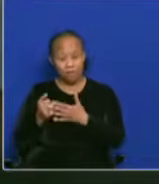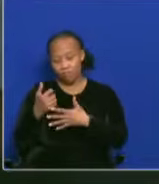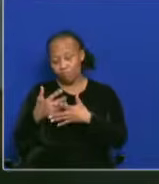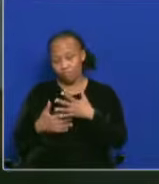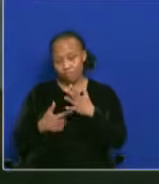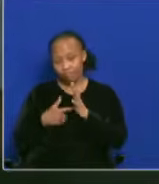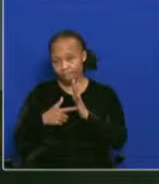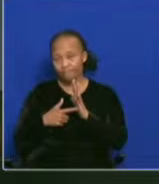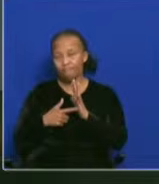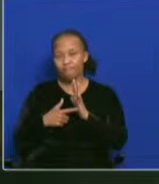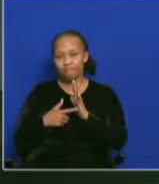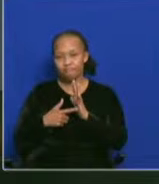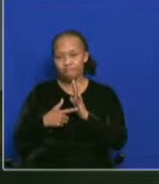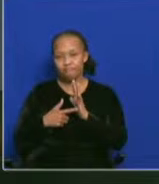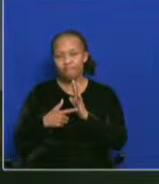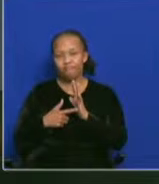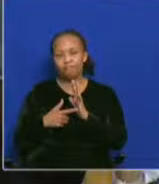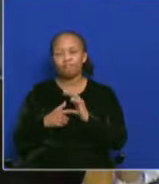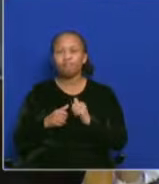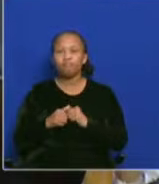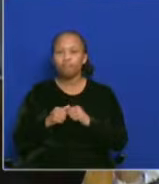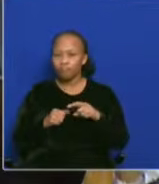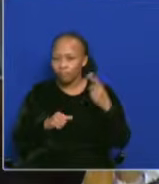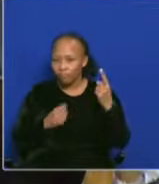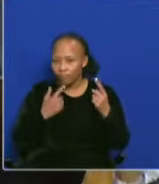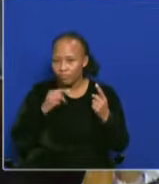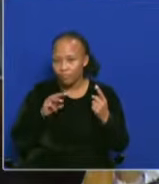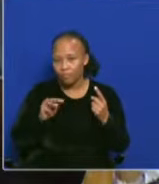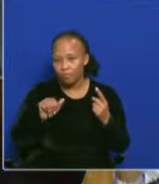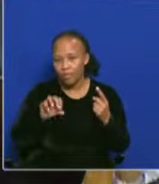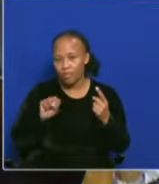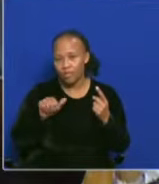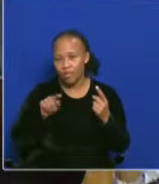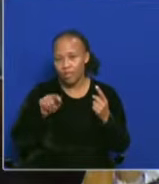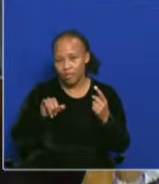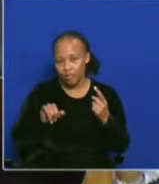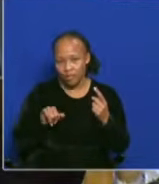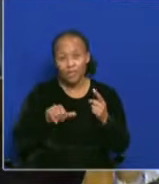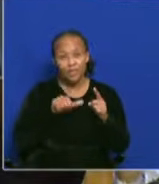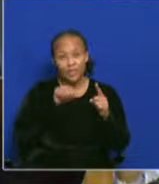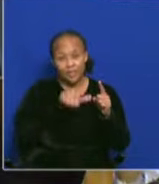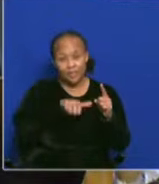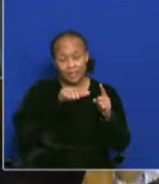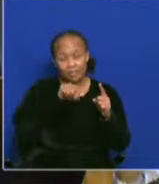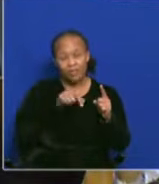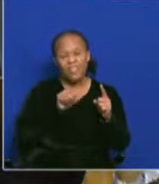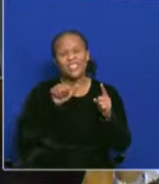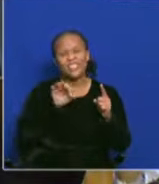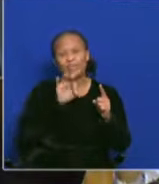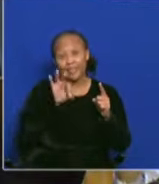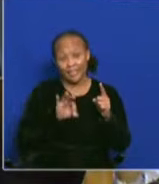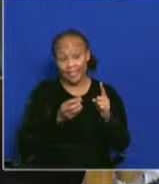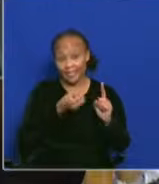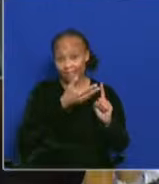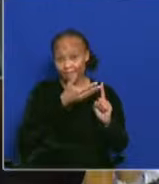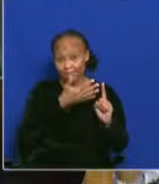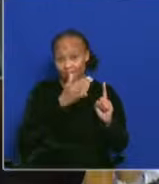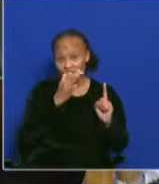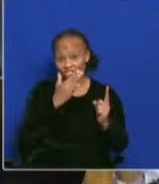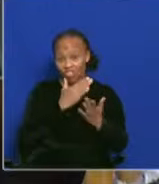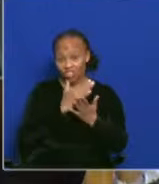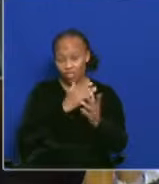so the first is Mr. Masotti with 16.6%, Mr. Sayed